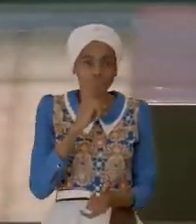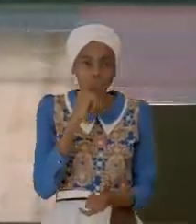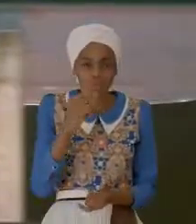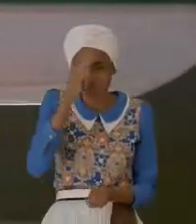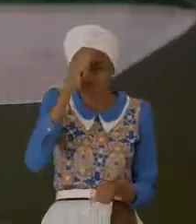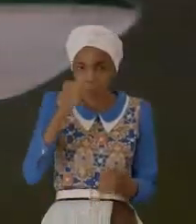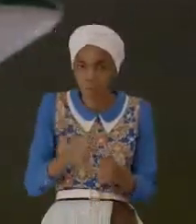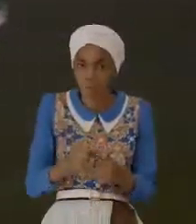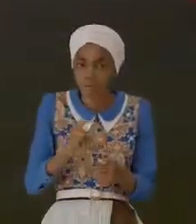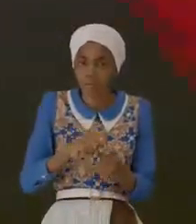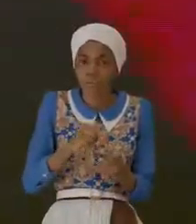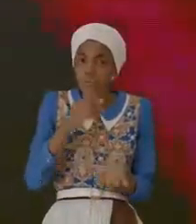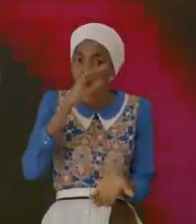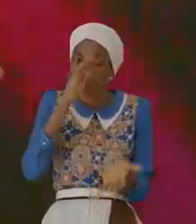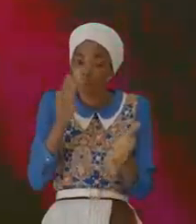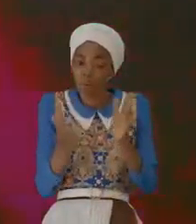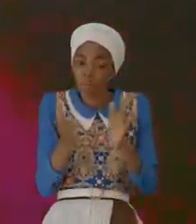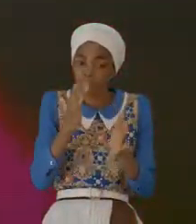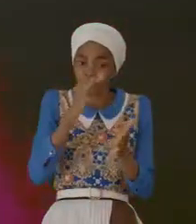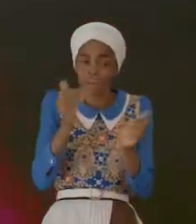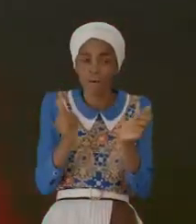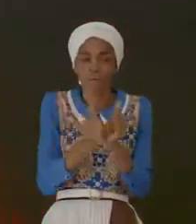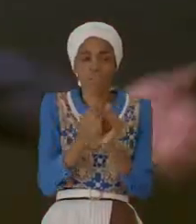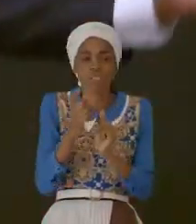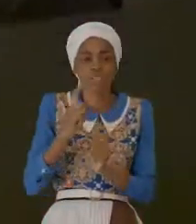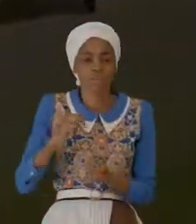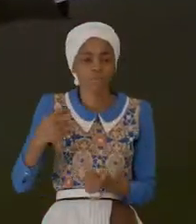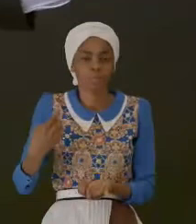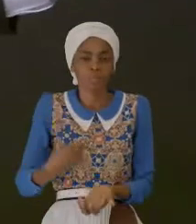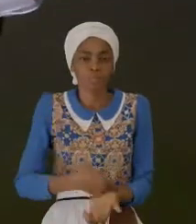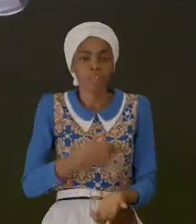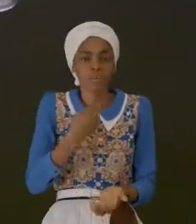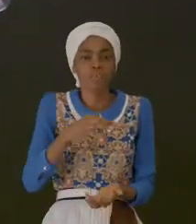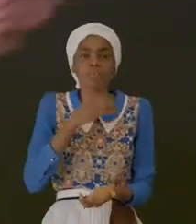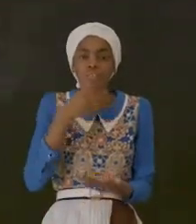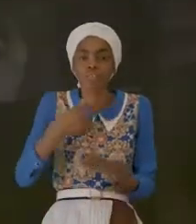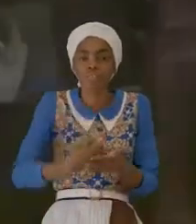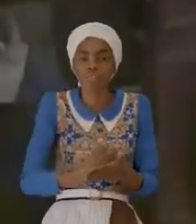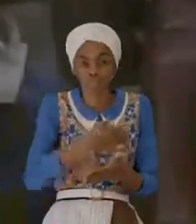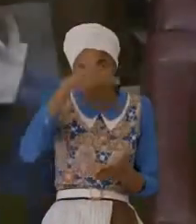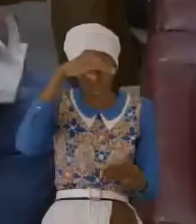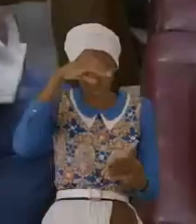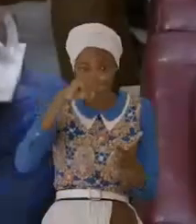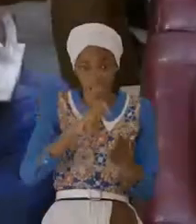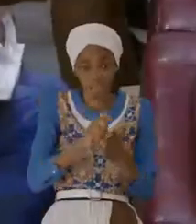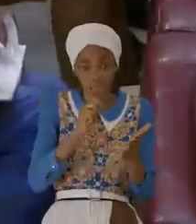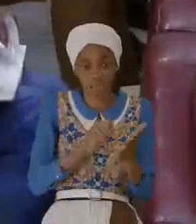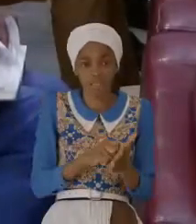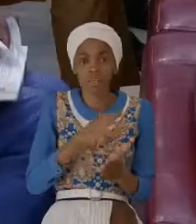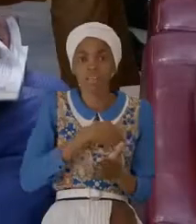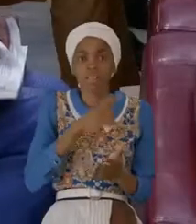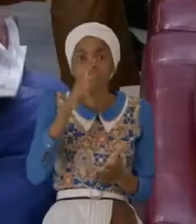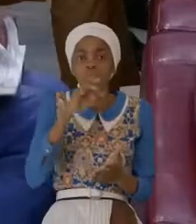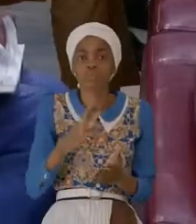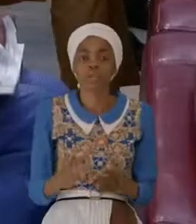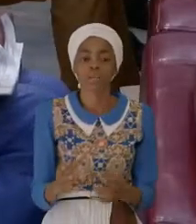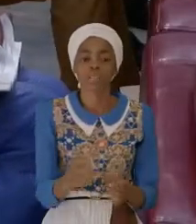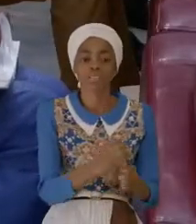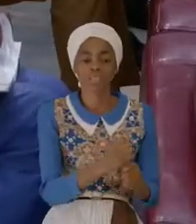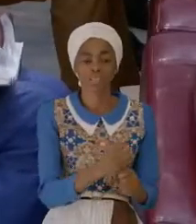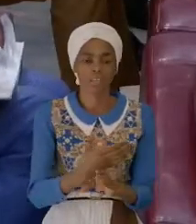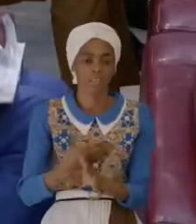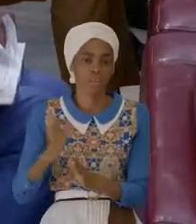the gospel of the New Testament then you are switched up they have perverted the gospel of